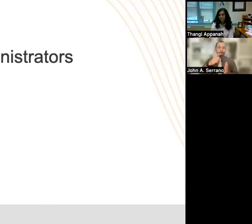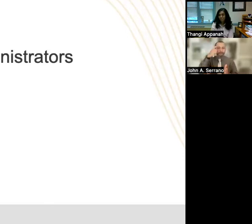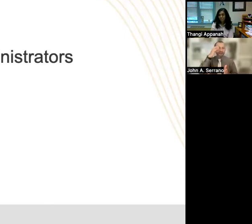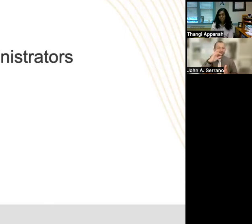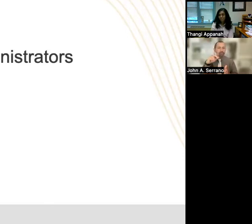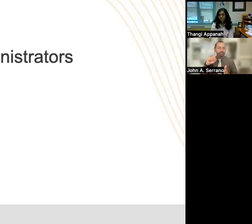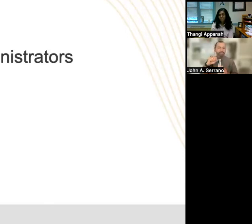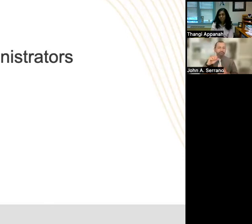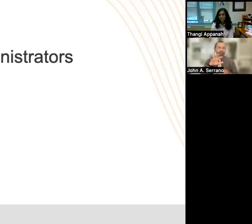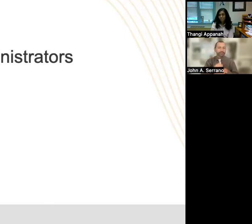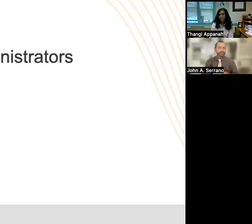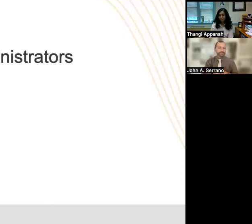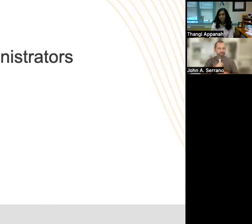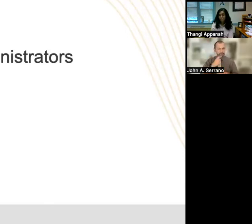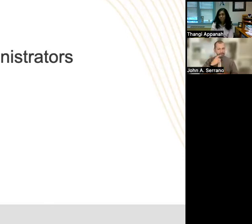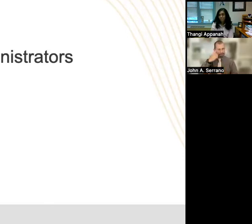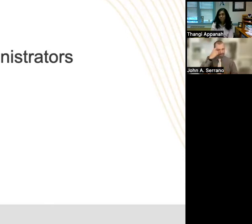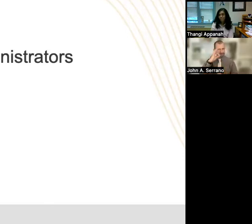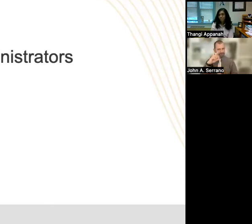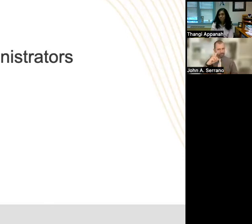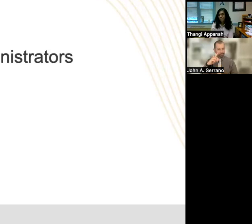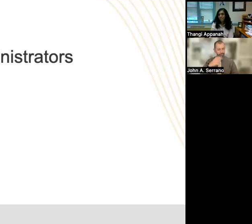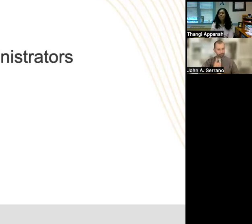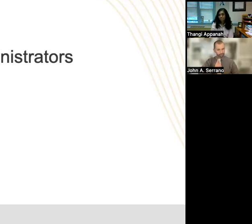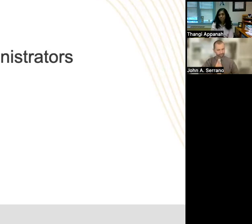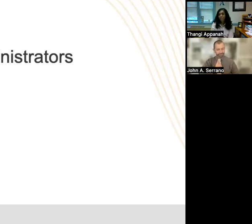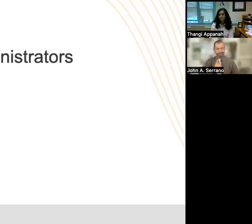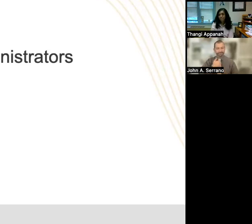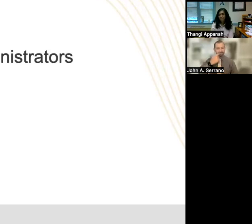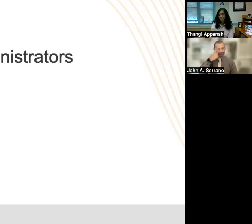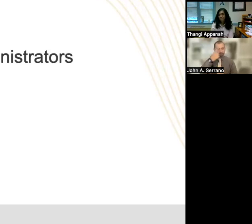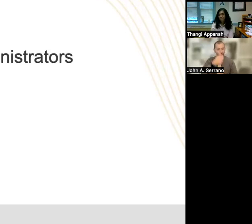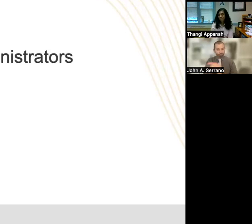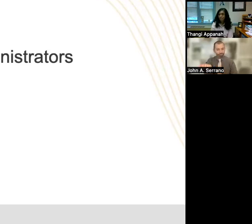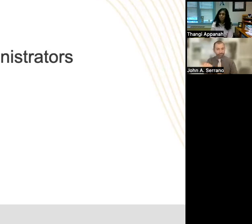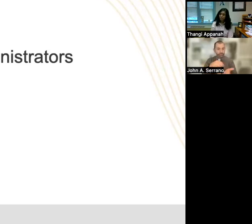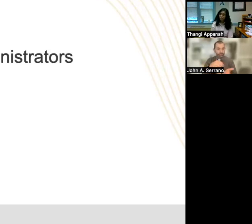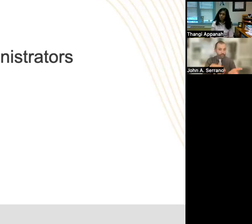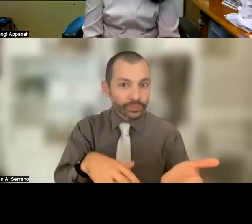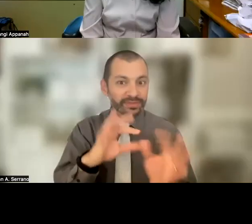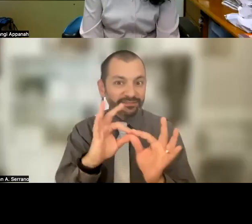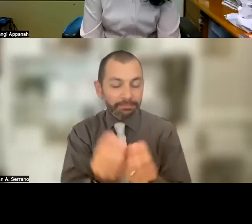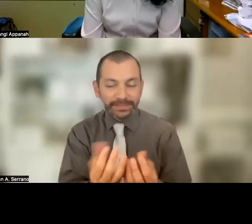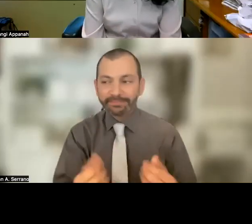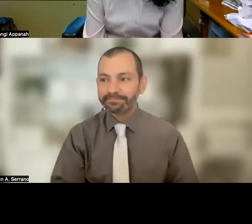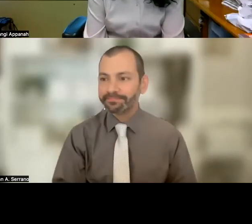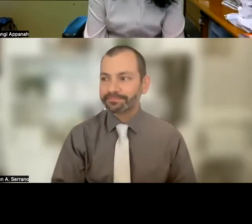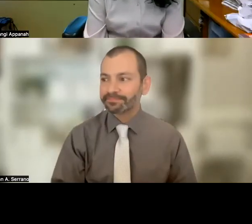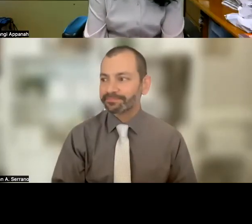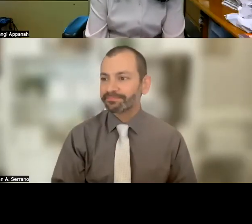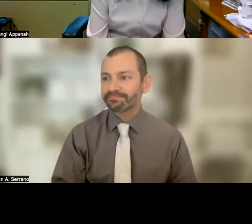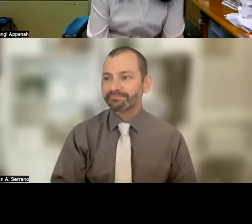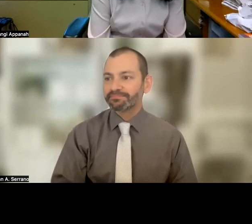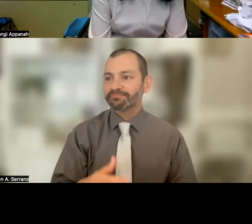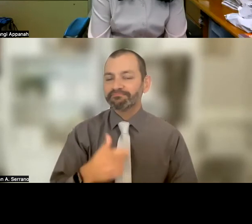of the demands in the school? So being mindful about that. Also encouraging mindfulness practices for yourself, for others, for